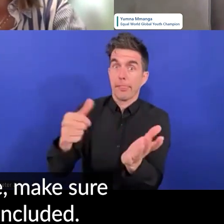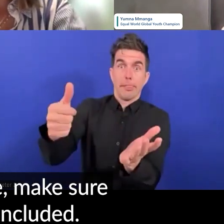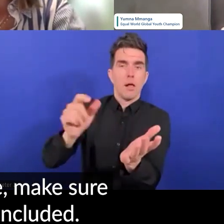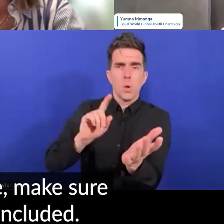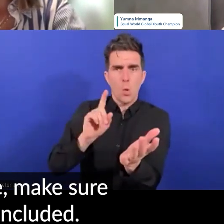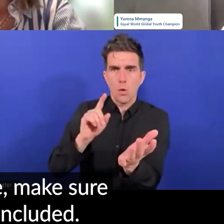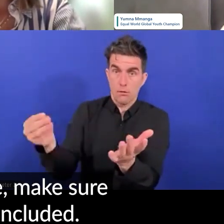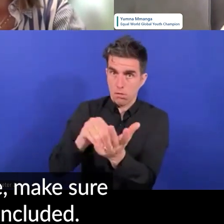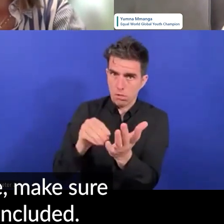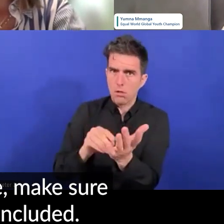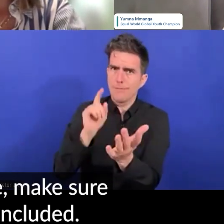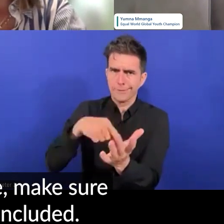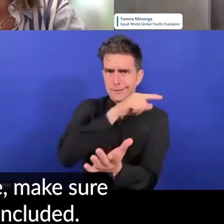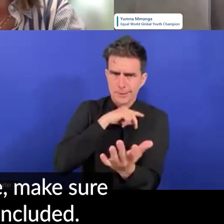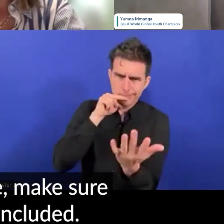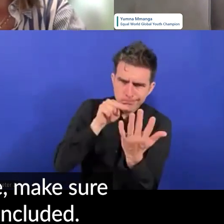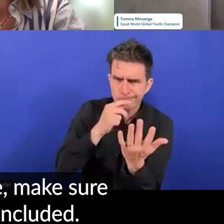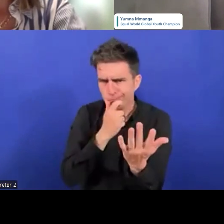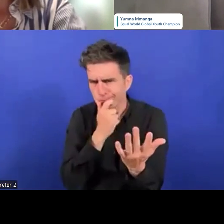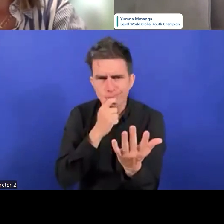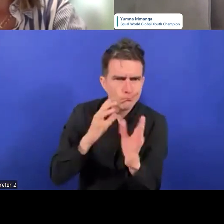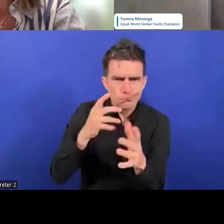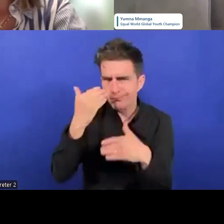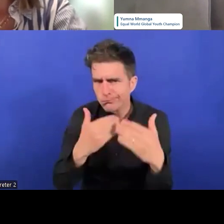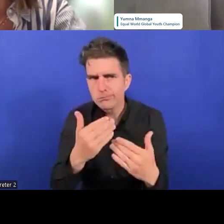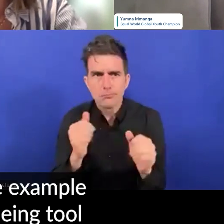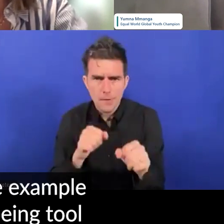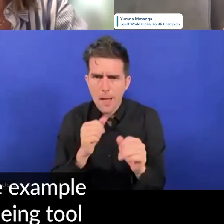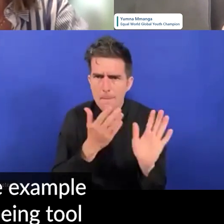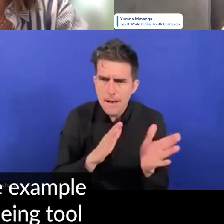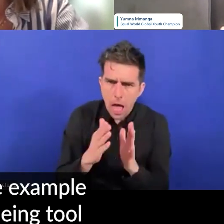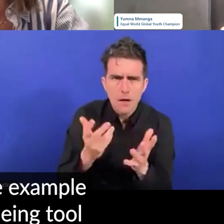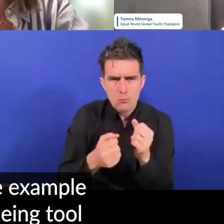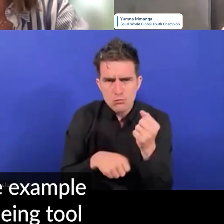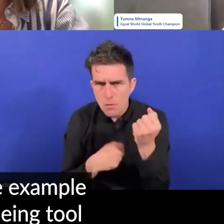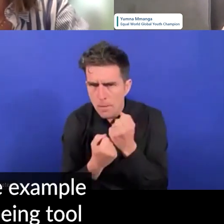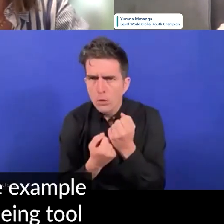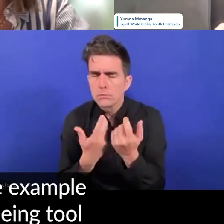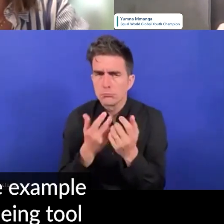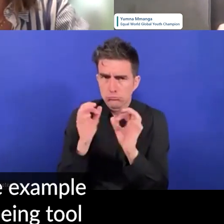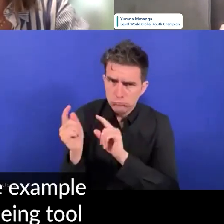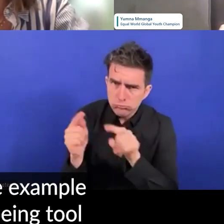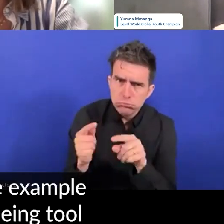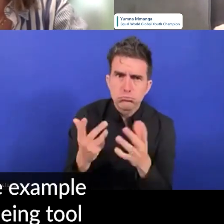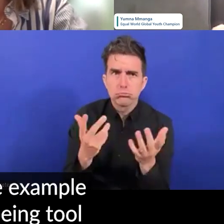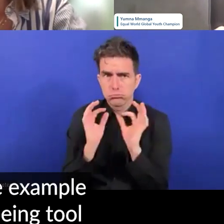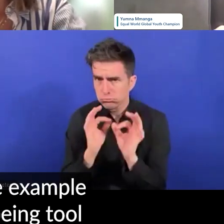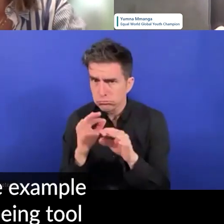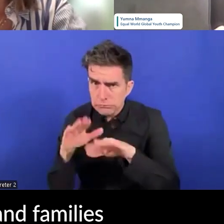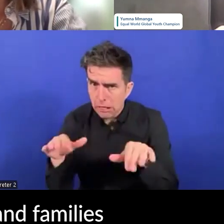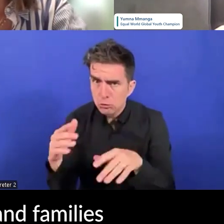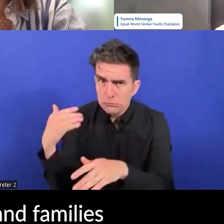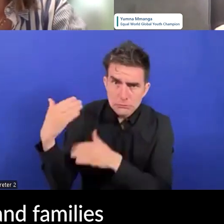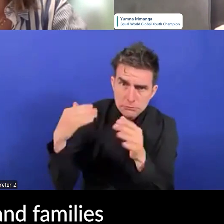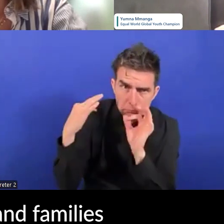track attendance, make sure children feel included. I really like the example of using well-being tool